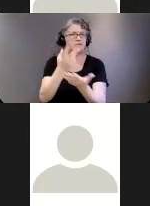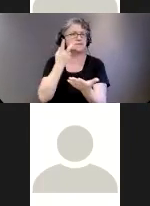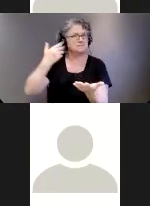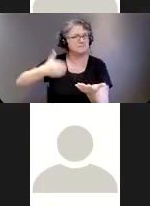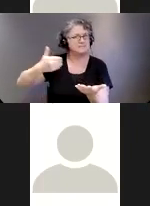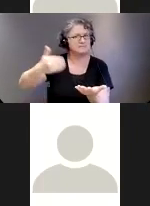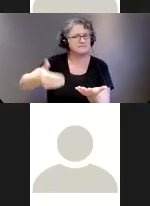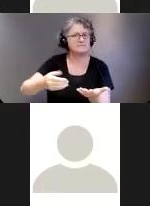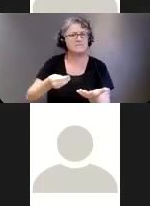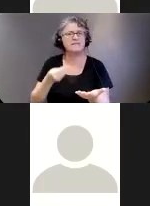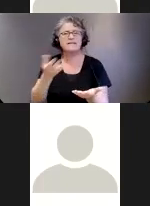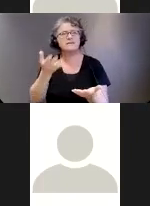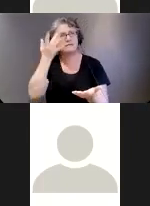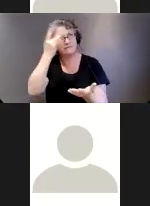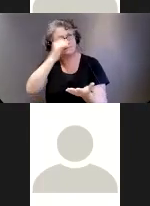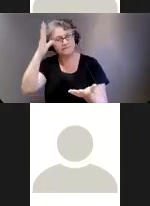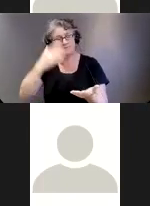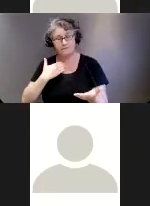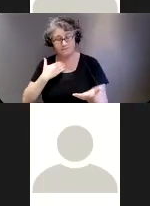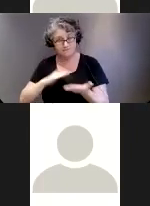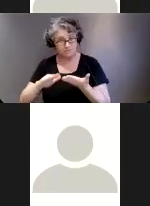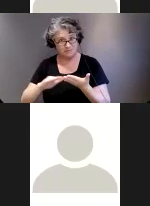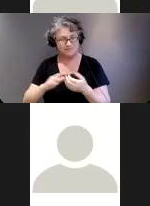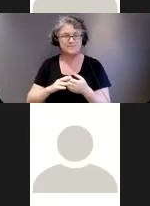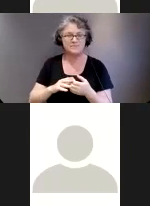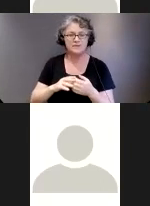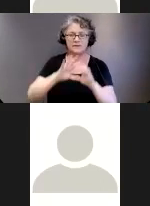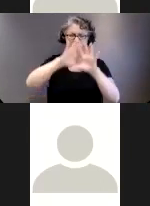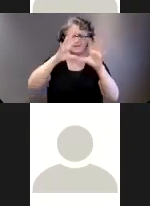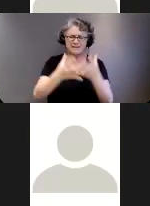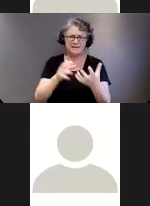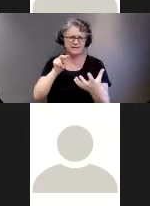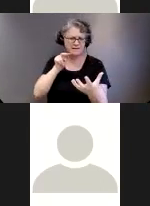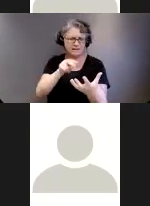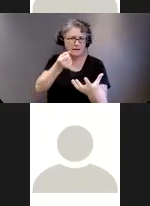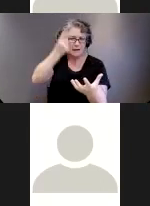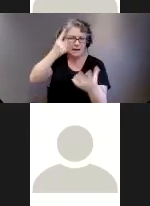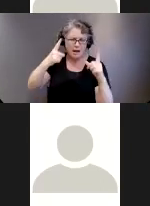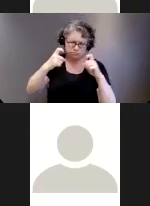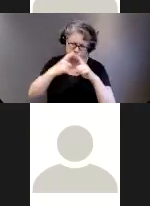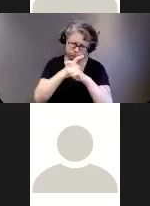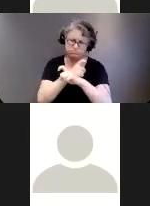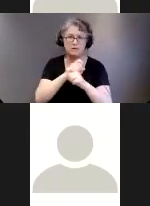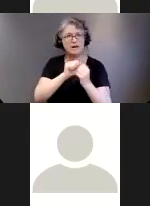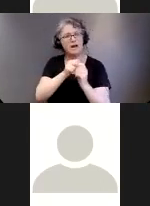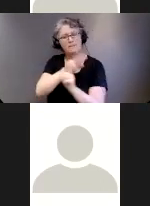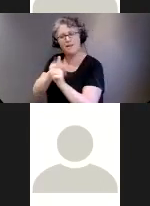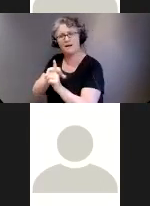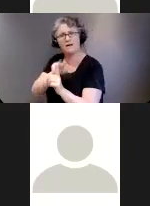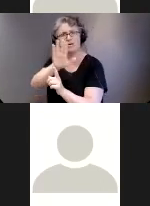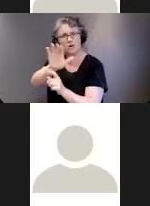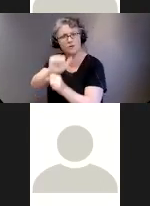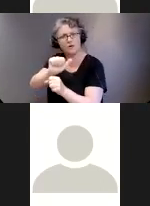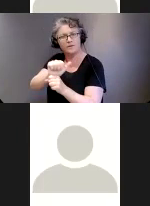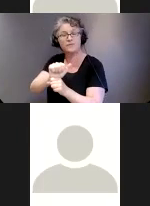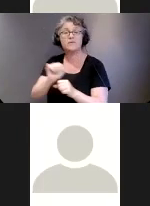that, excuse me, intersectional lens and how to apply it within your work. We've also got a few suggestions